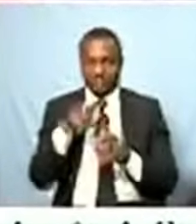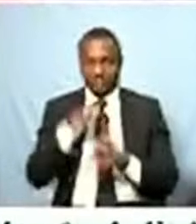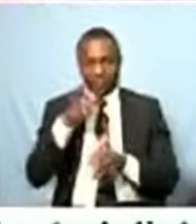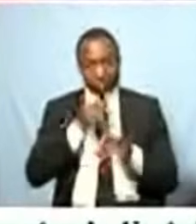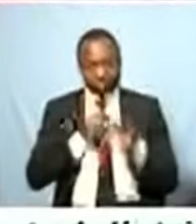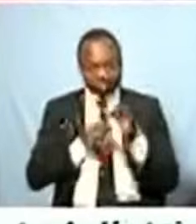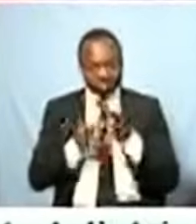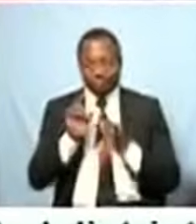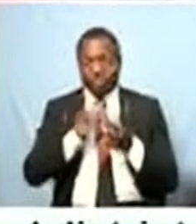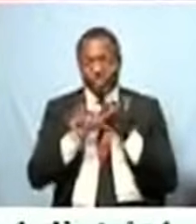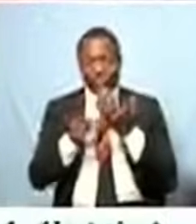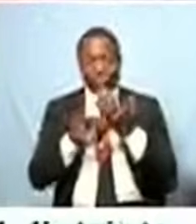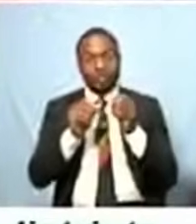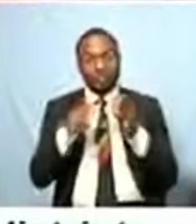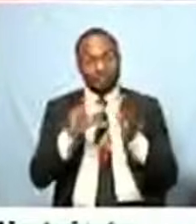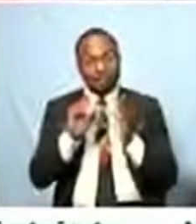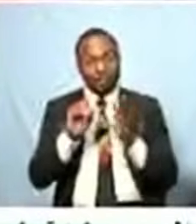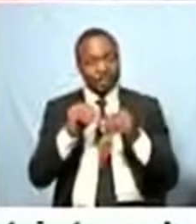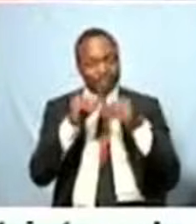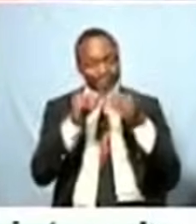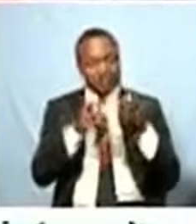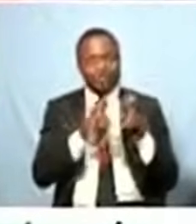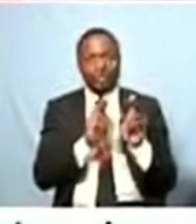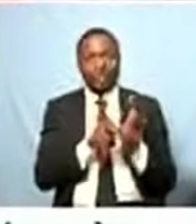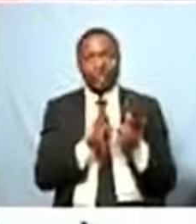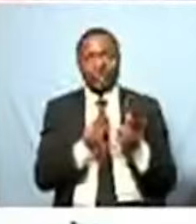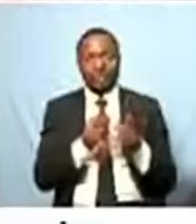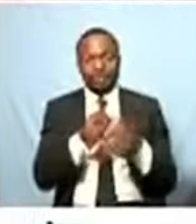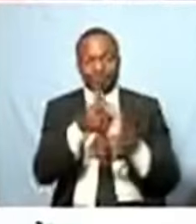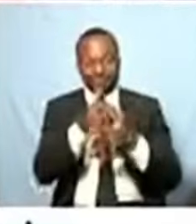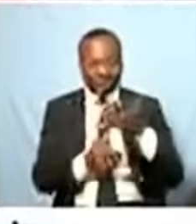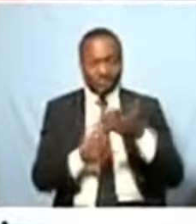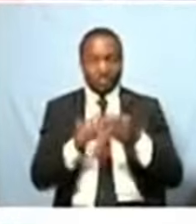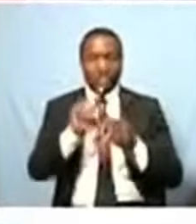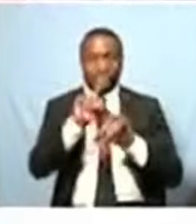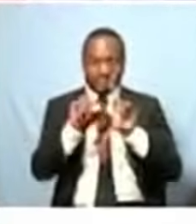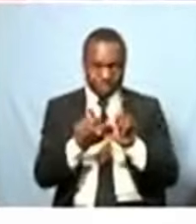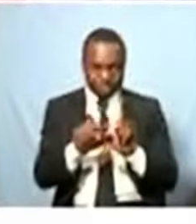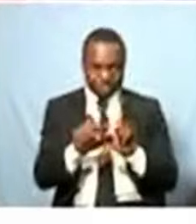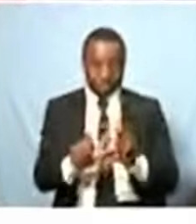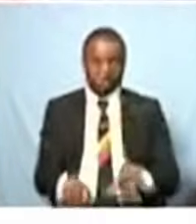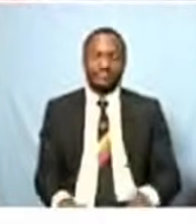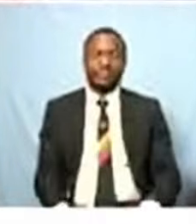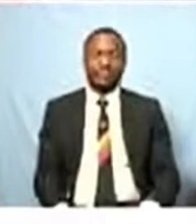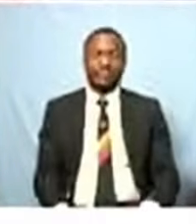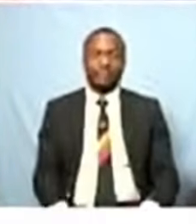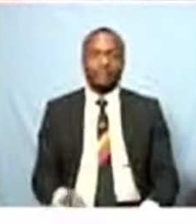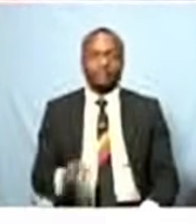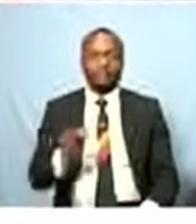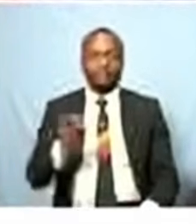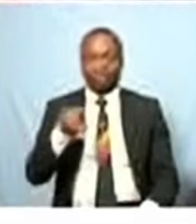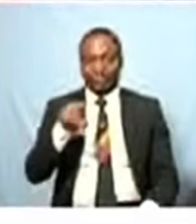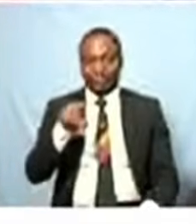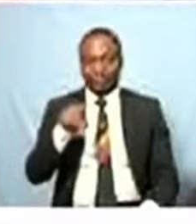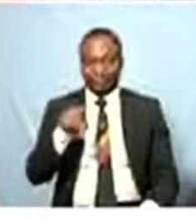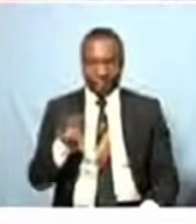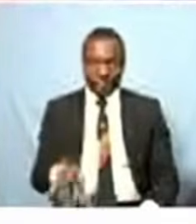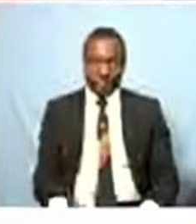program, allow me to give responses to the various sections of the question by the Member of